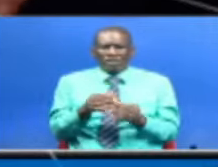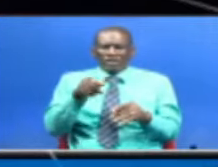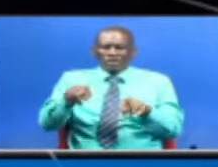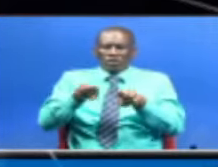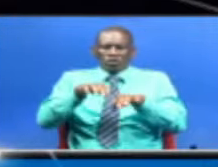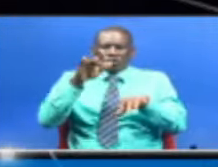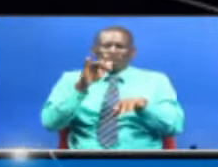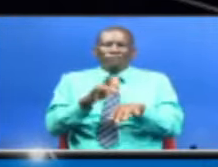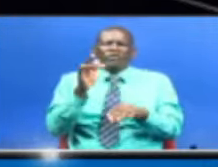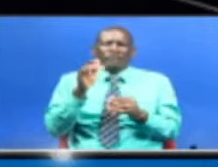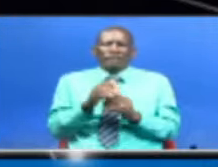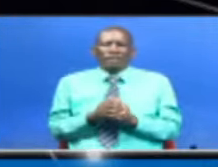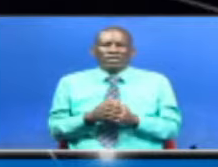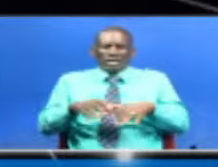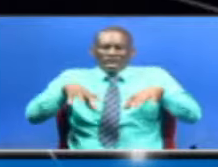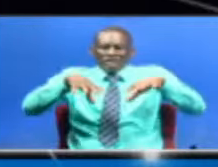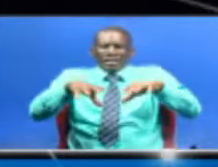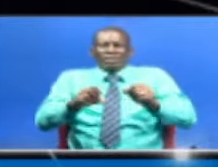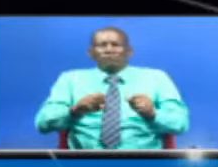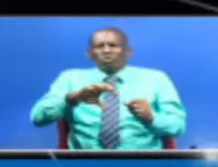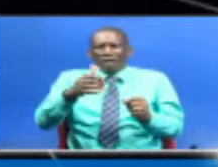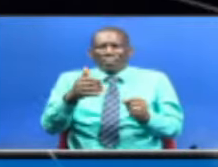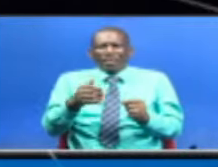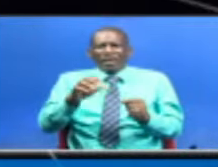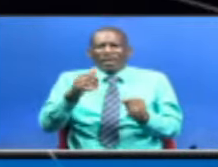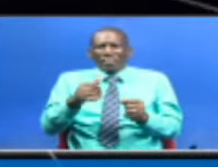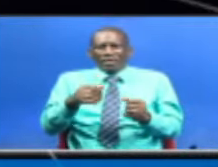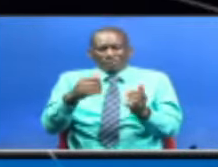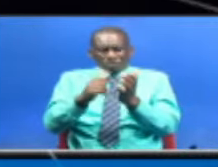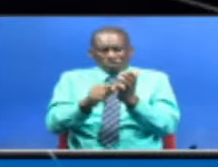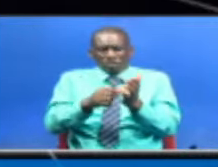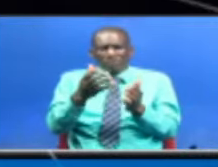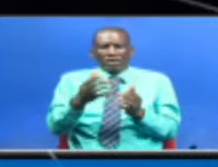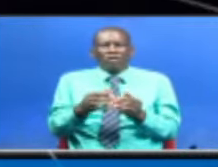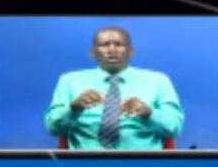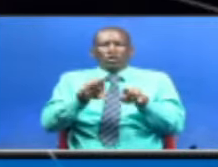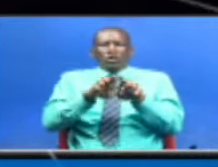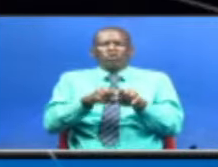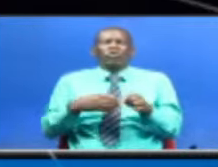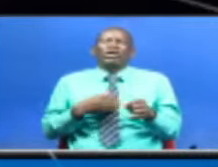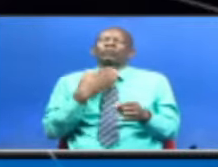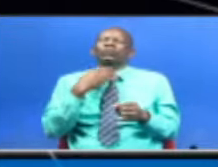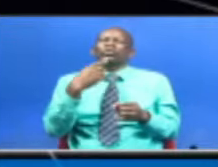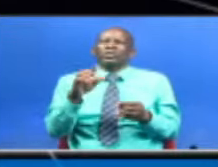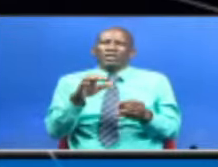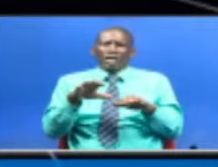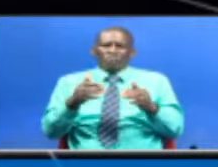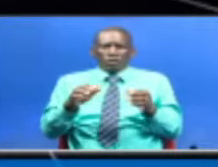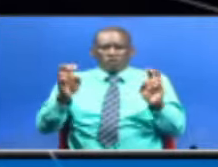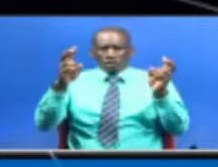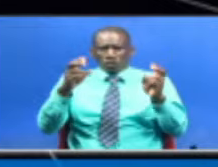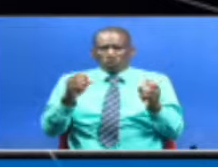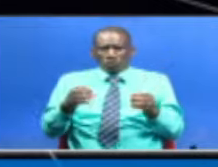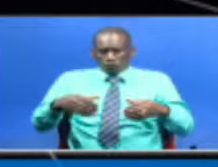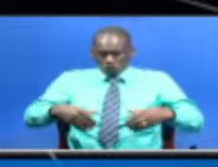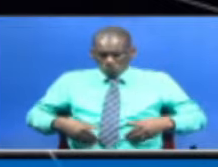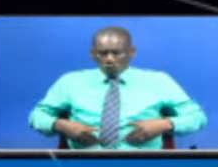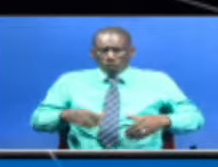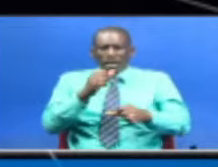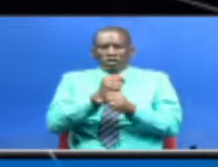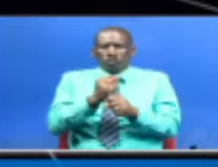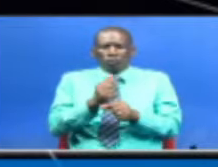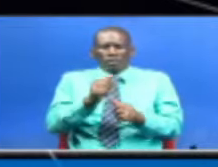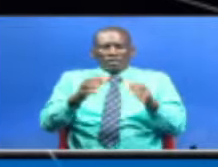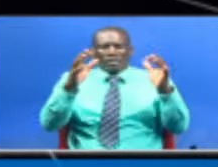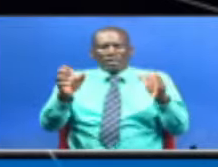know, adapts to other crises. I also wanted to say on the issue of youth and jobs, which are great